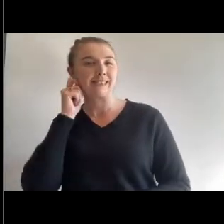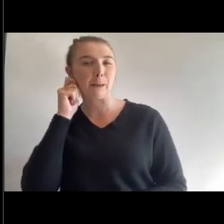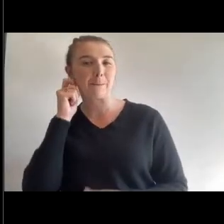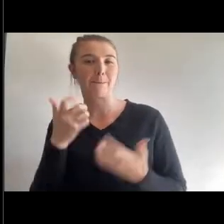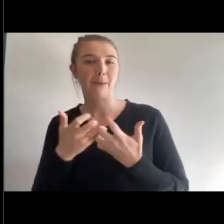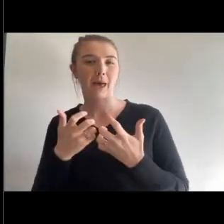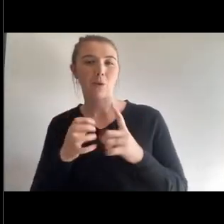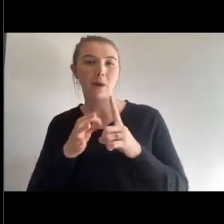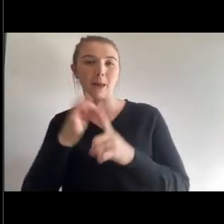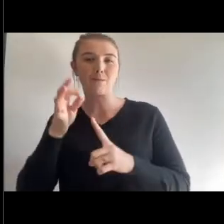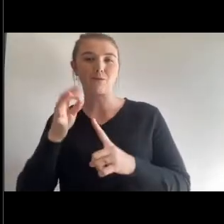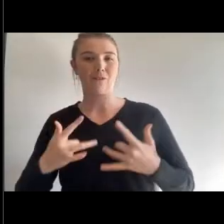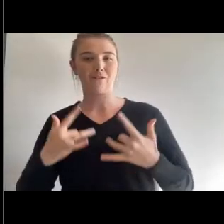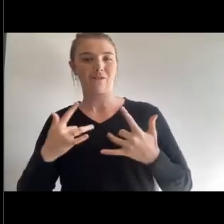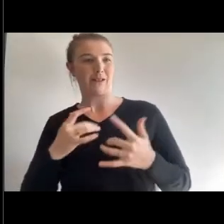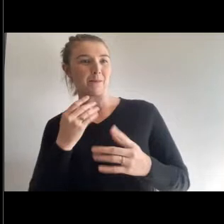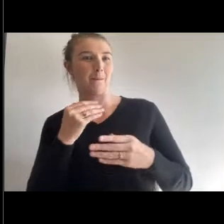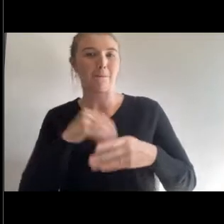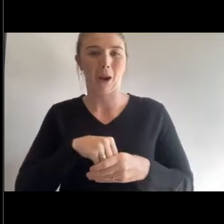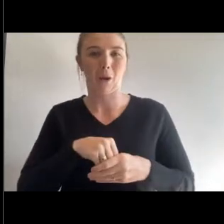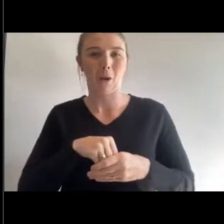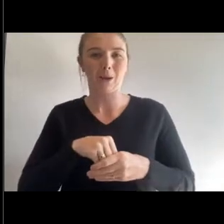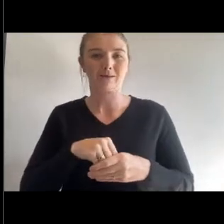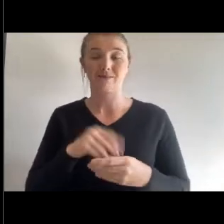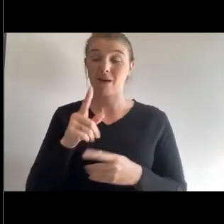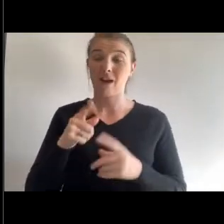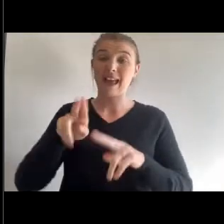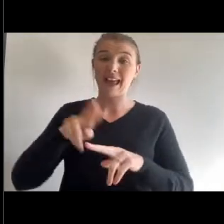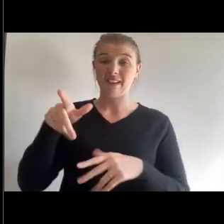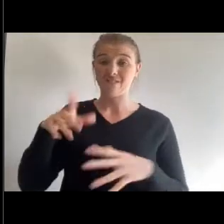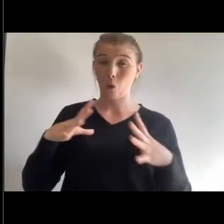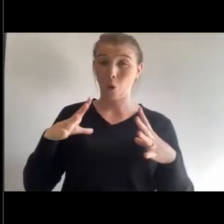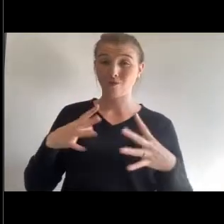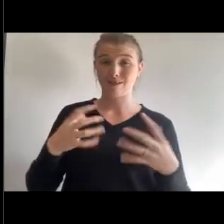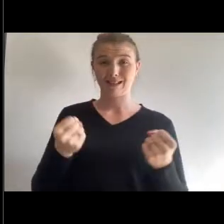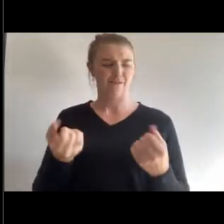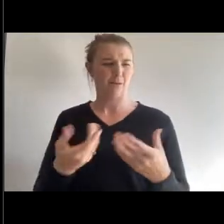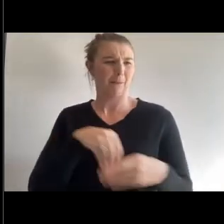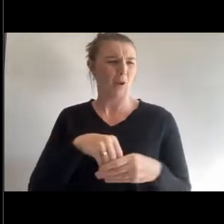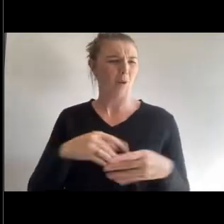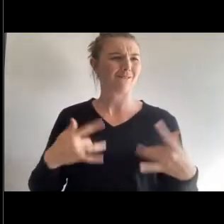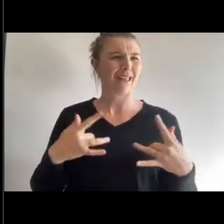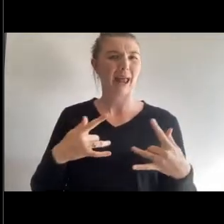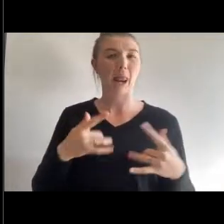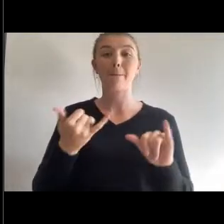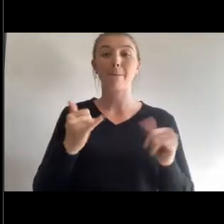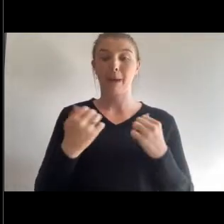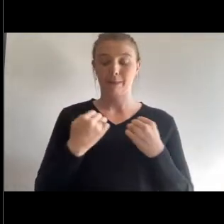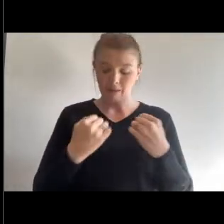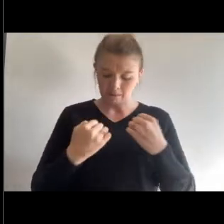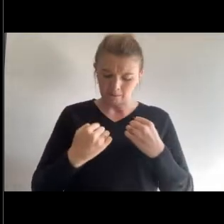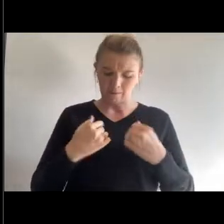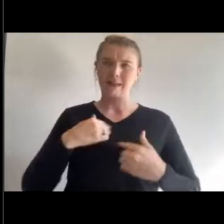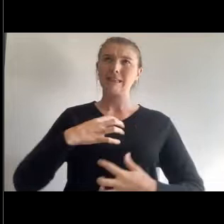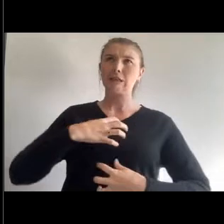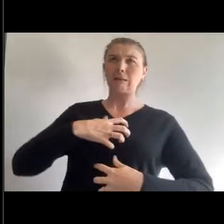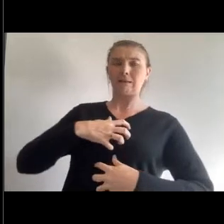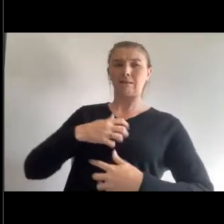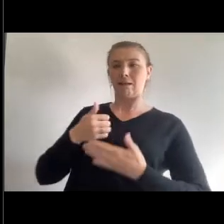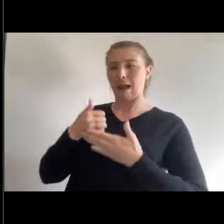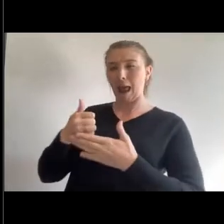of those lucky 15%, then you'll pick up ways that you can change the way you do things to help your colleagues, your friends, your